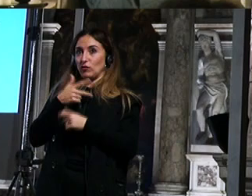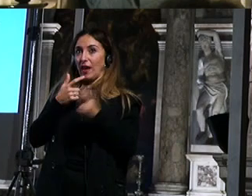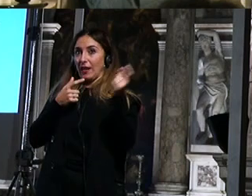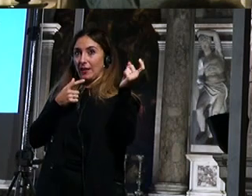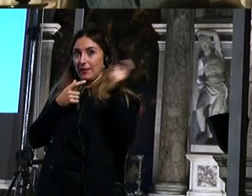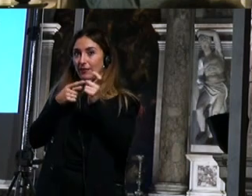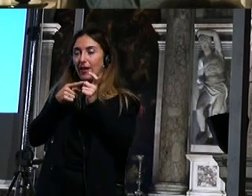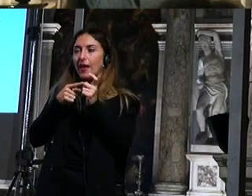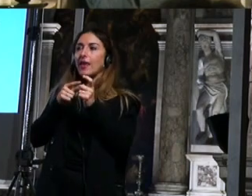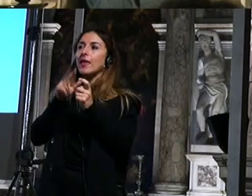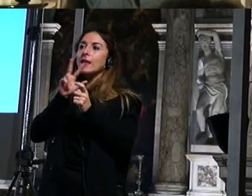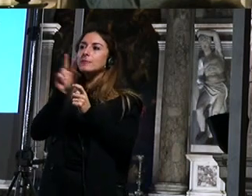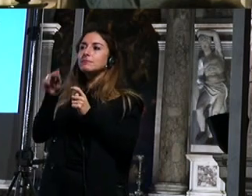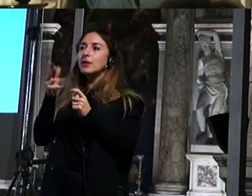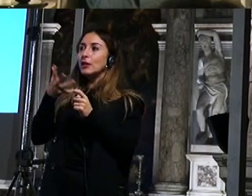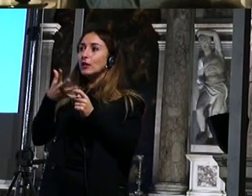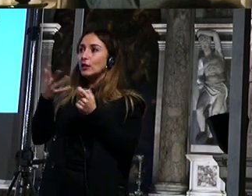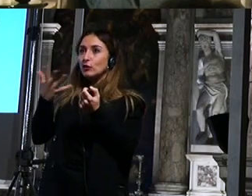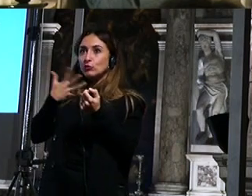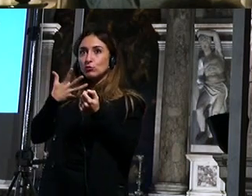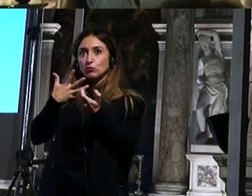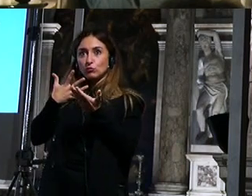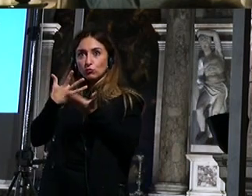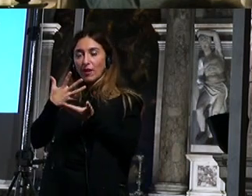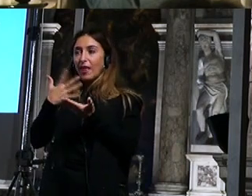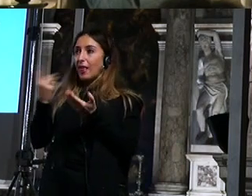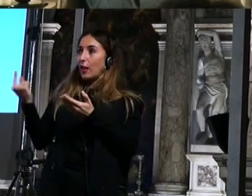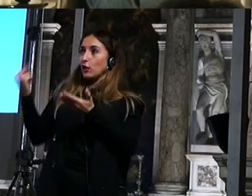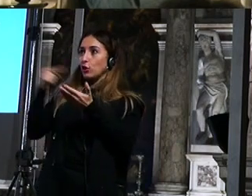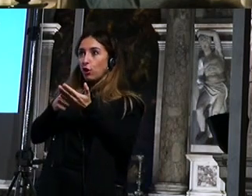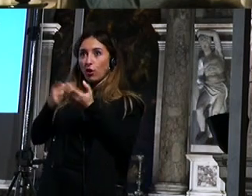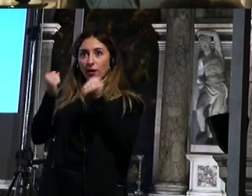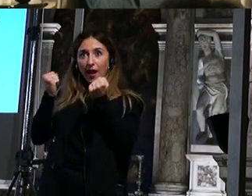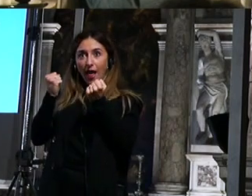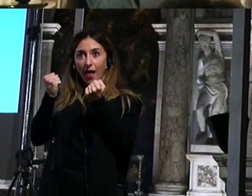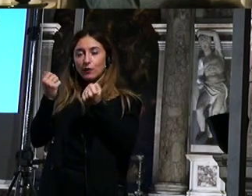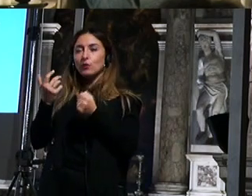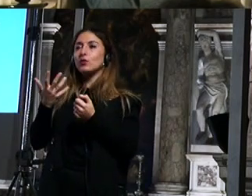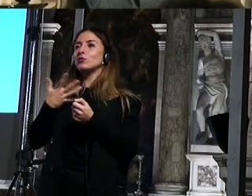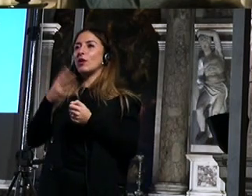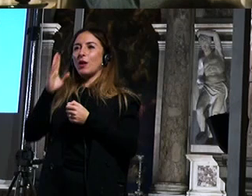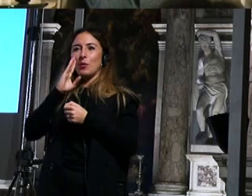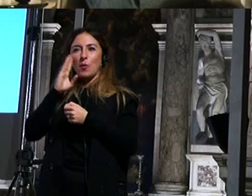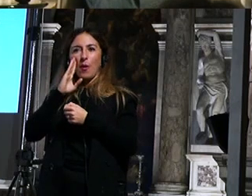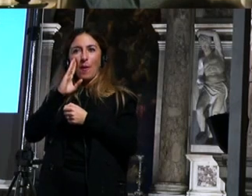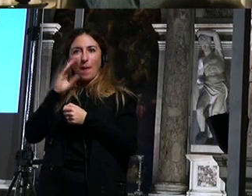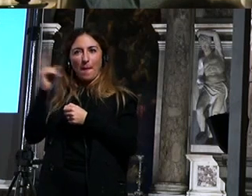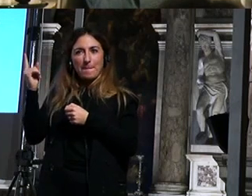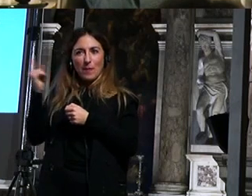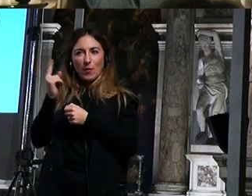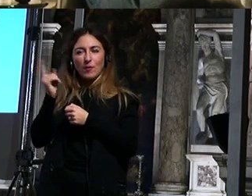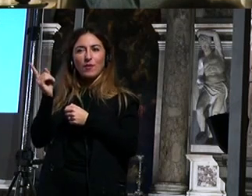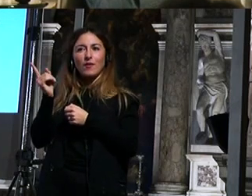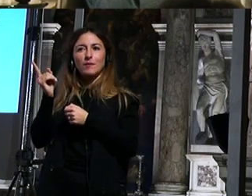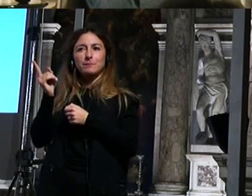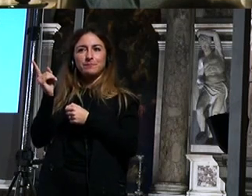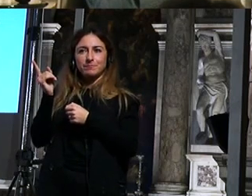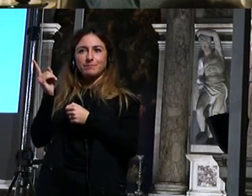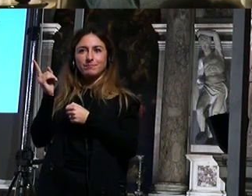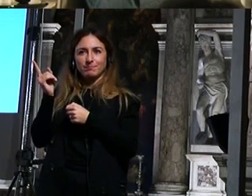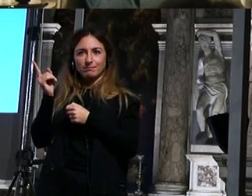who? It's this old man with a little brown hat and shriveled up. Who is it? Who? And